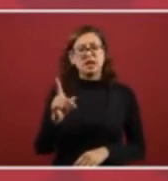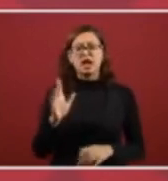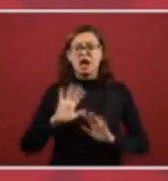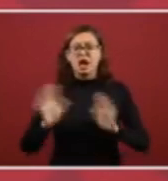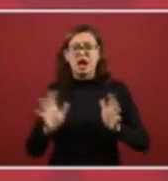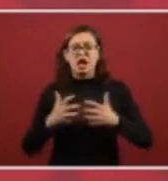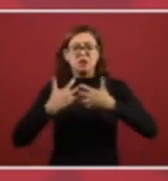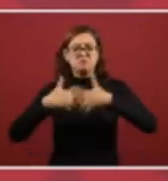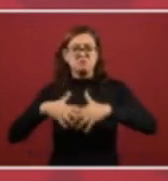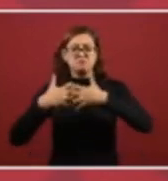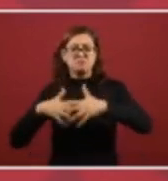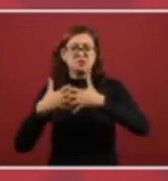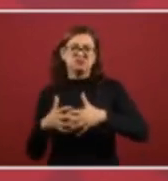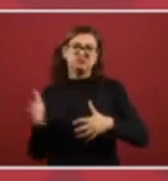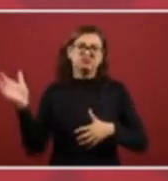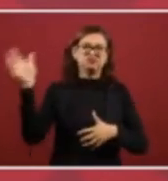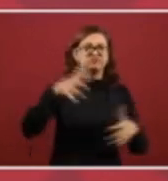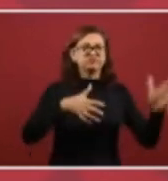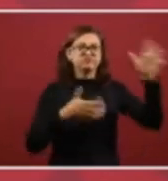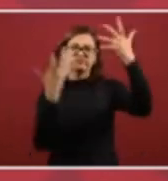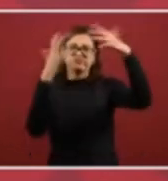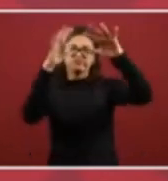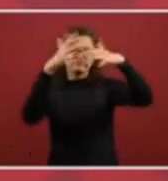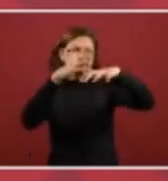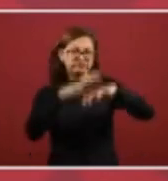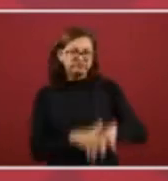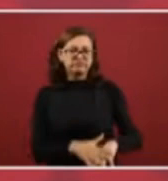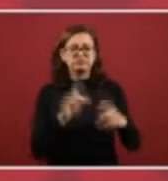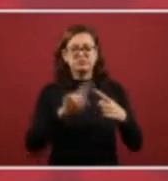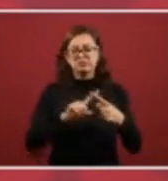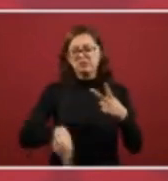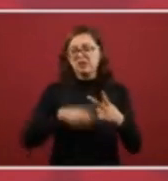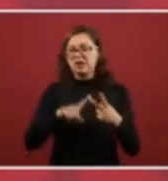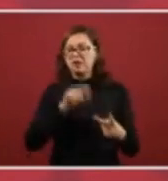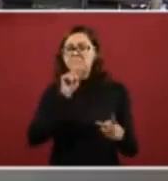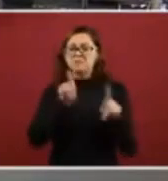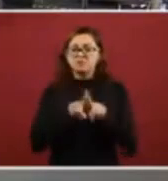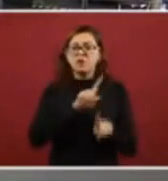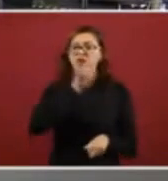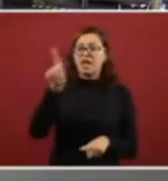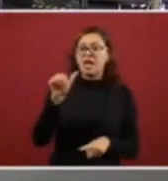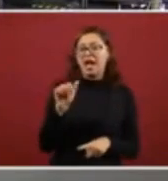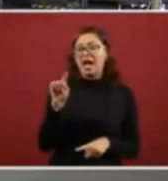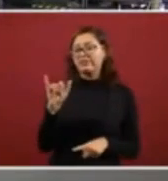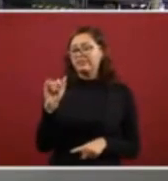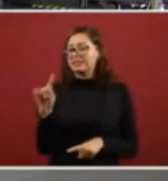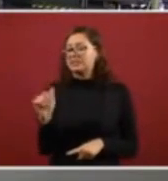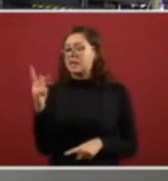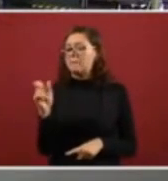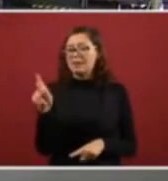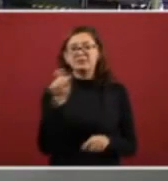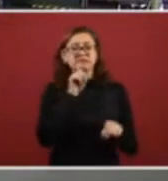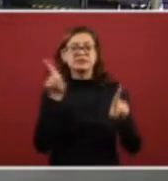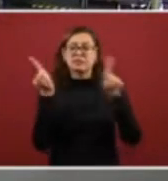So they put some machinery in to destroy the campus, and they've already closed the